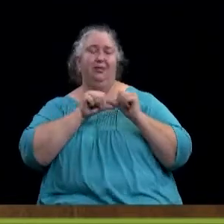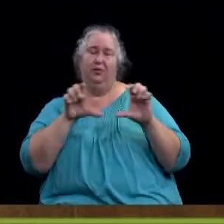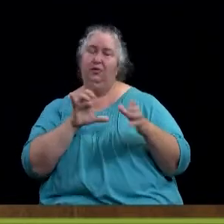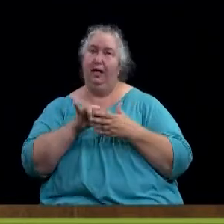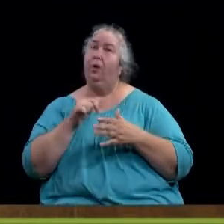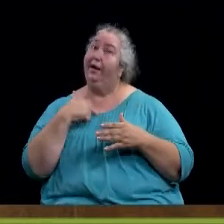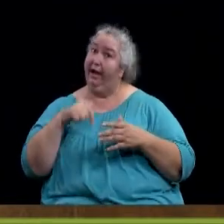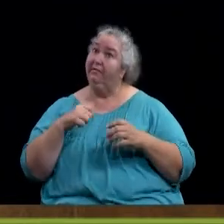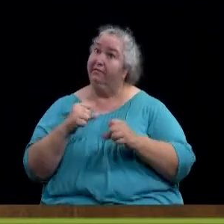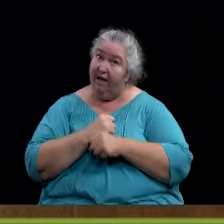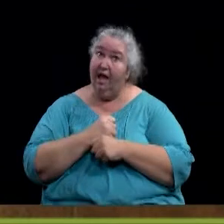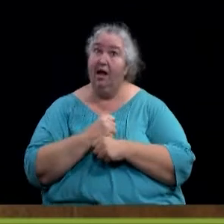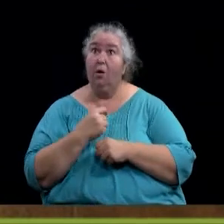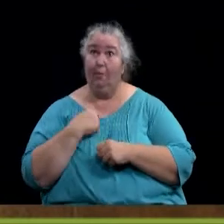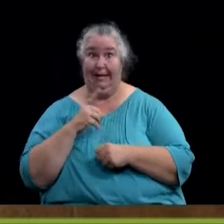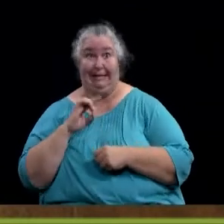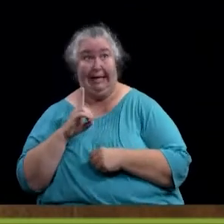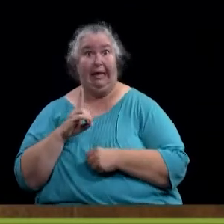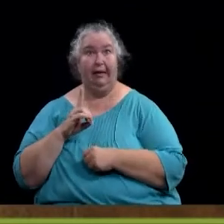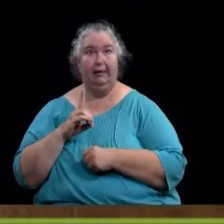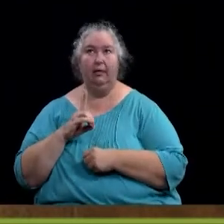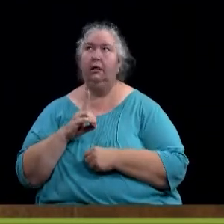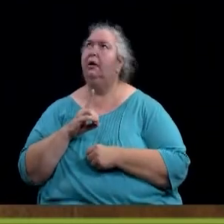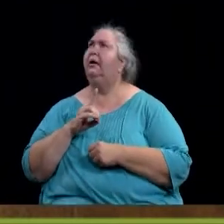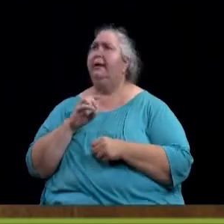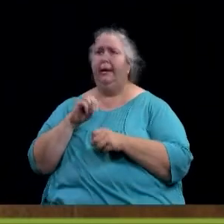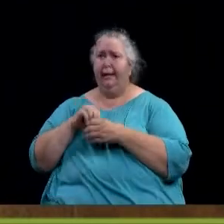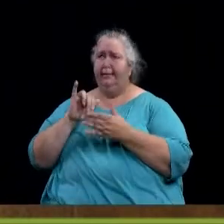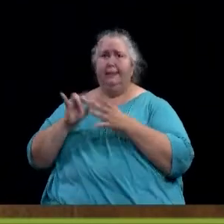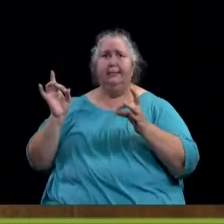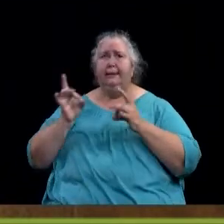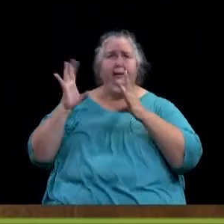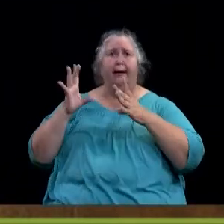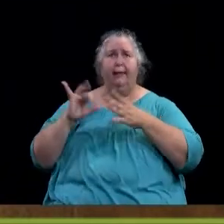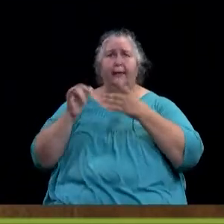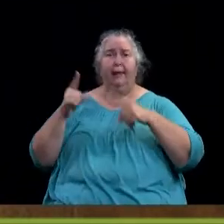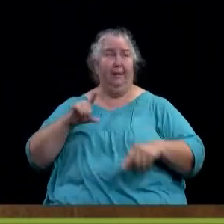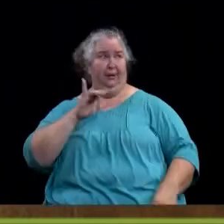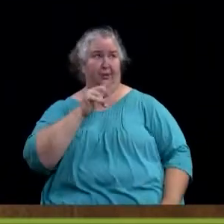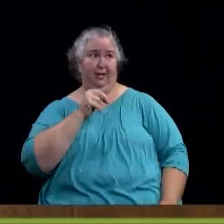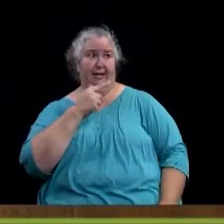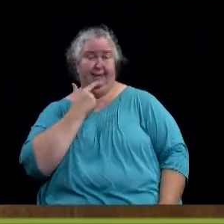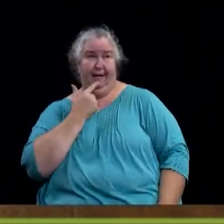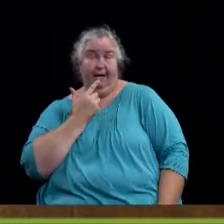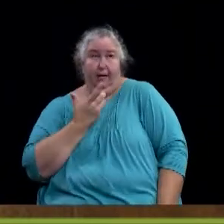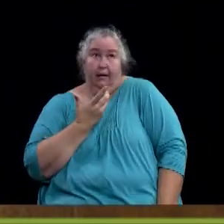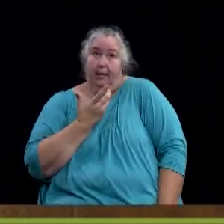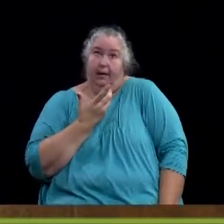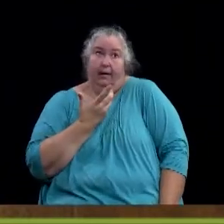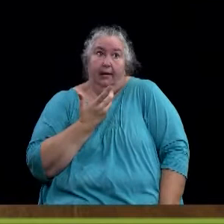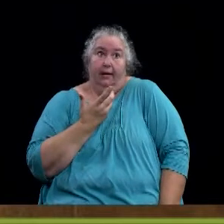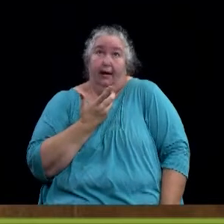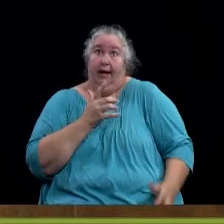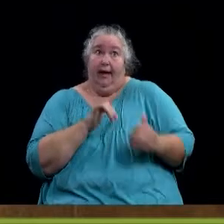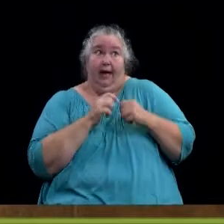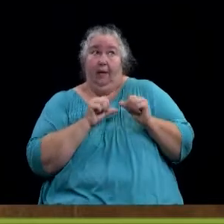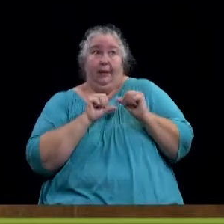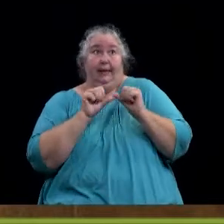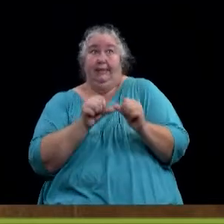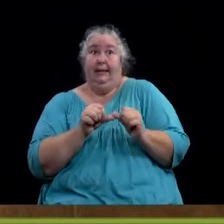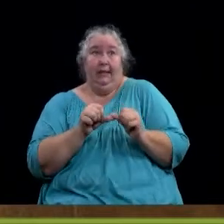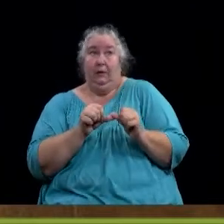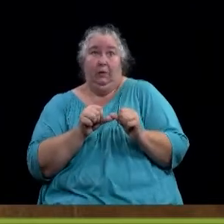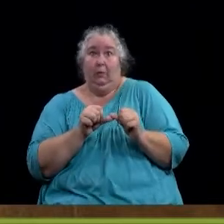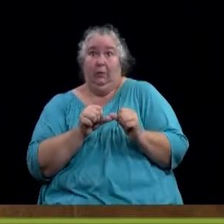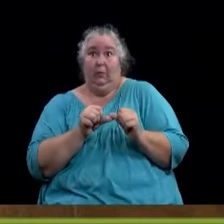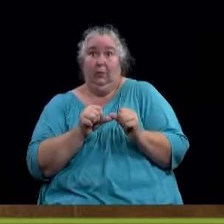of chaos. As John said, I'm not sure, how we will continue to twirl these plates in the air next year, but I have no